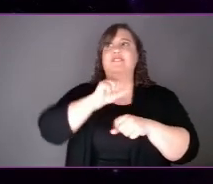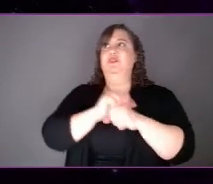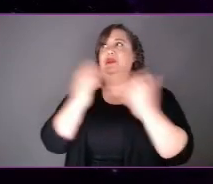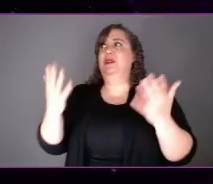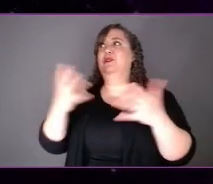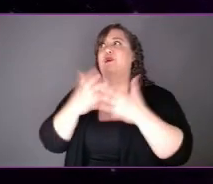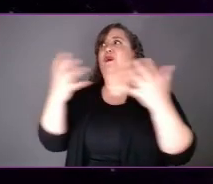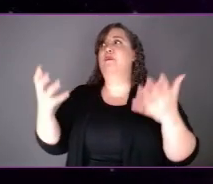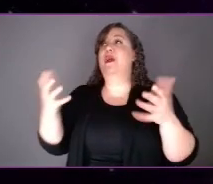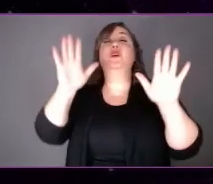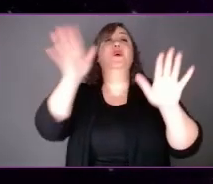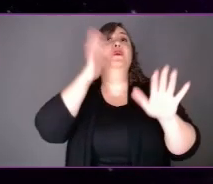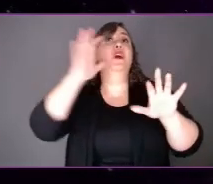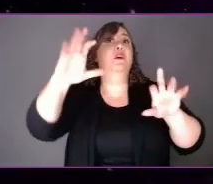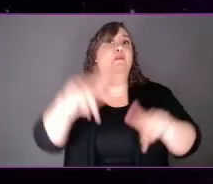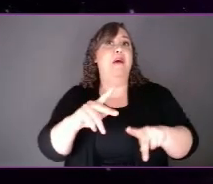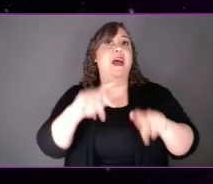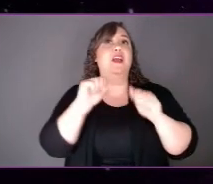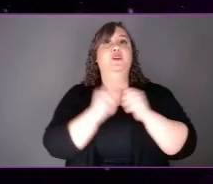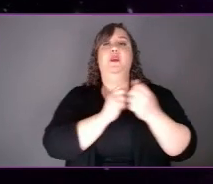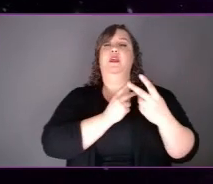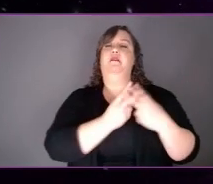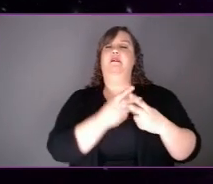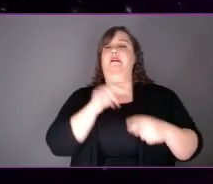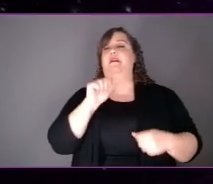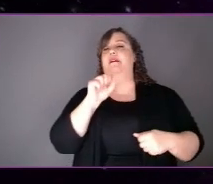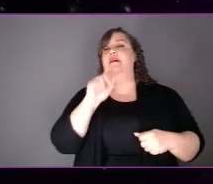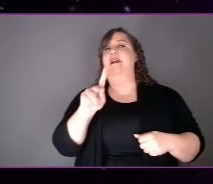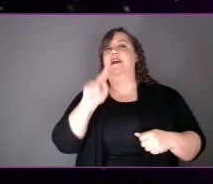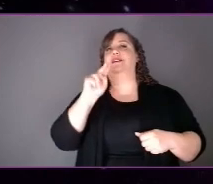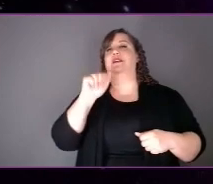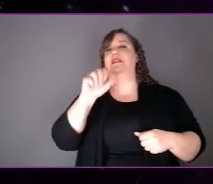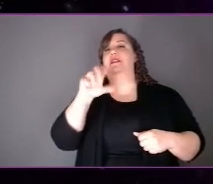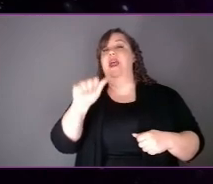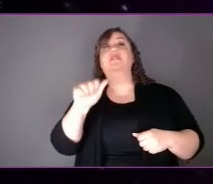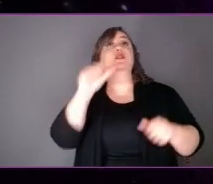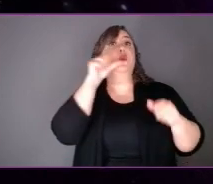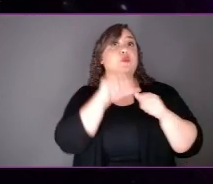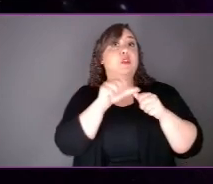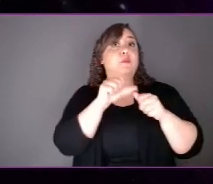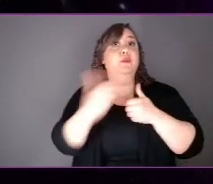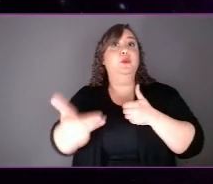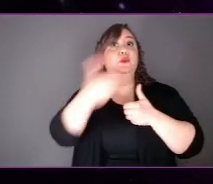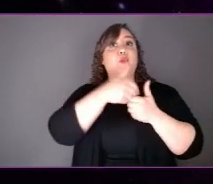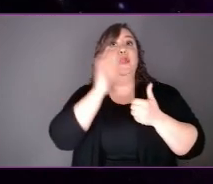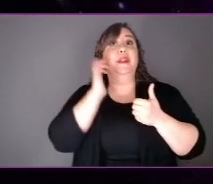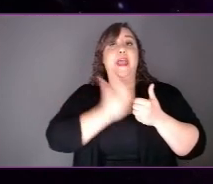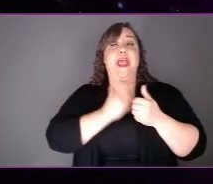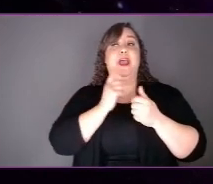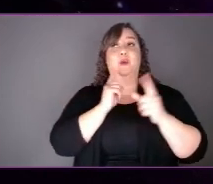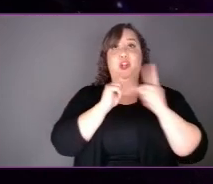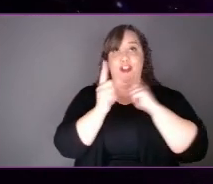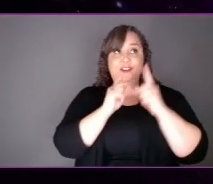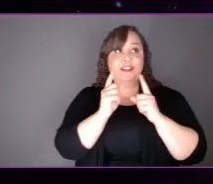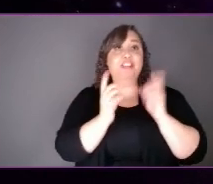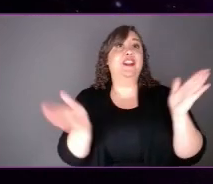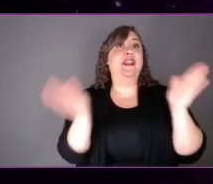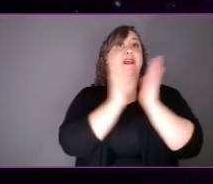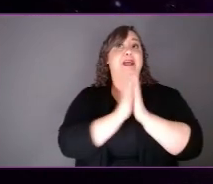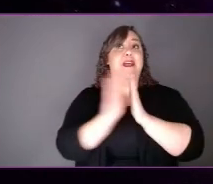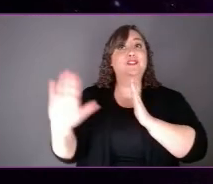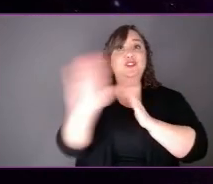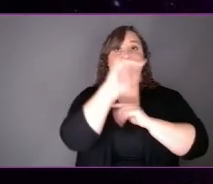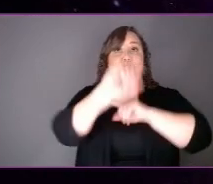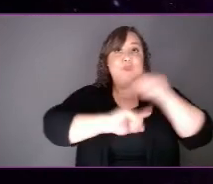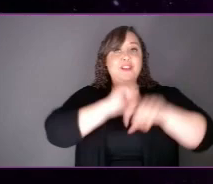back with Ask NASA. So remember to join the conversation and ask your questions on today's episode using